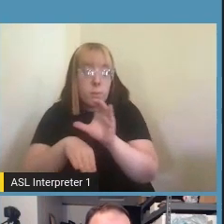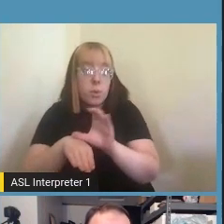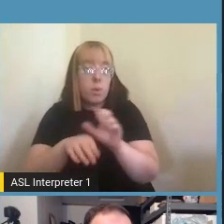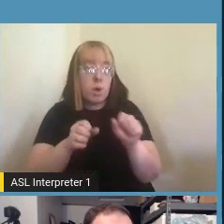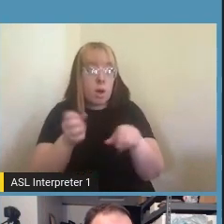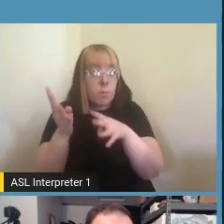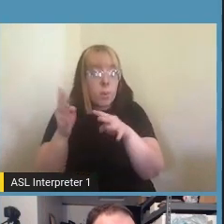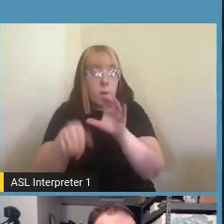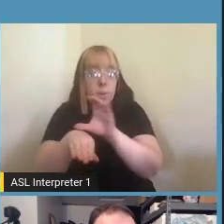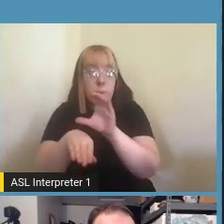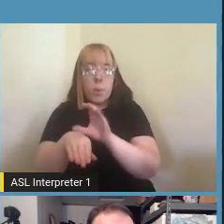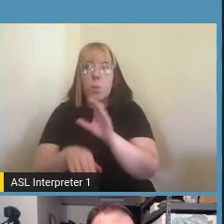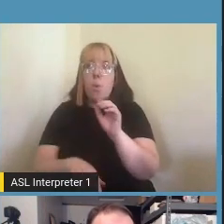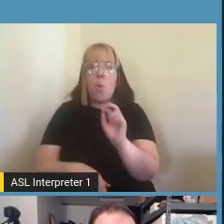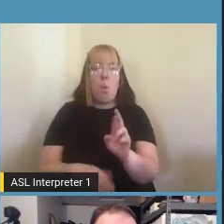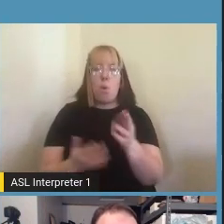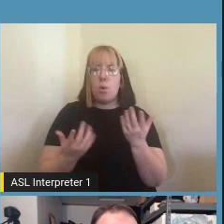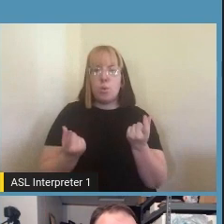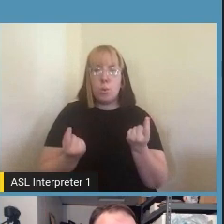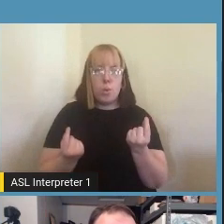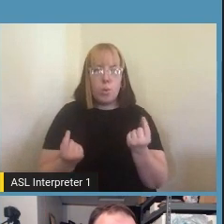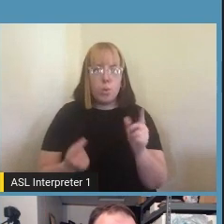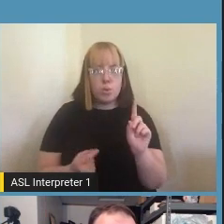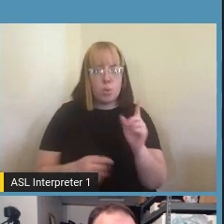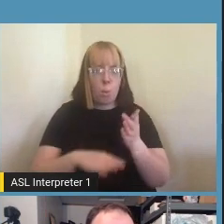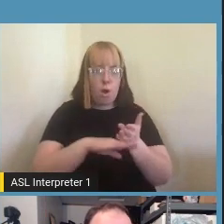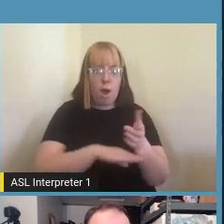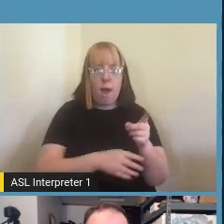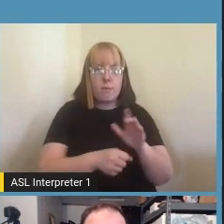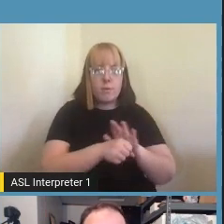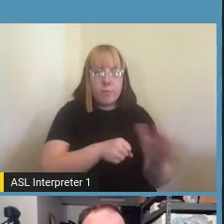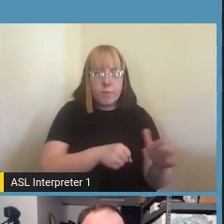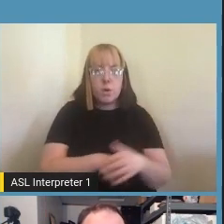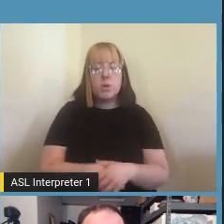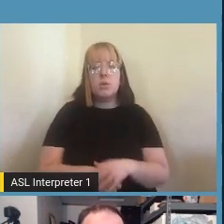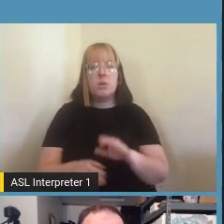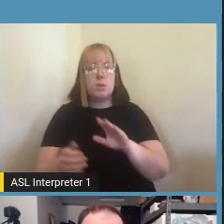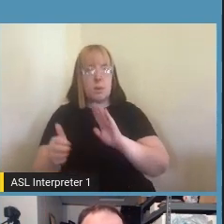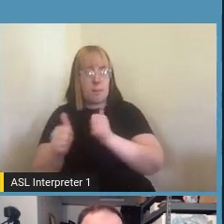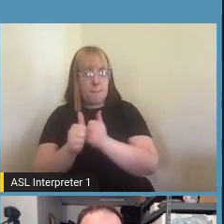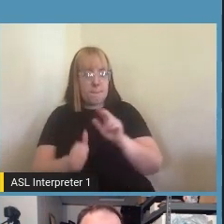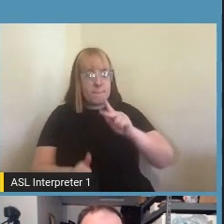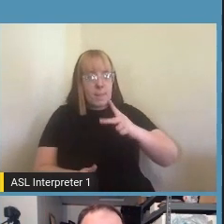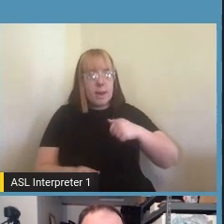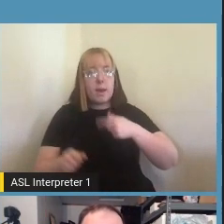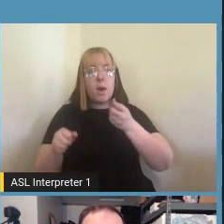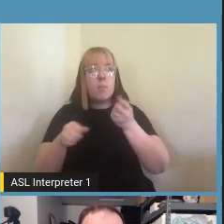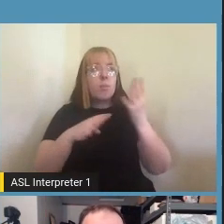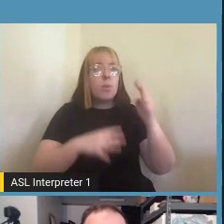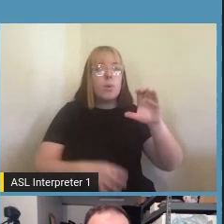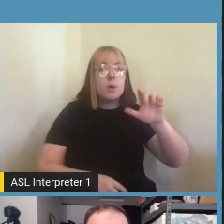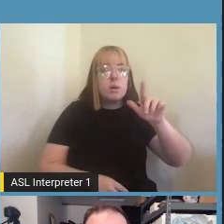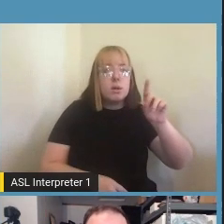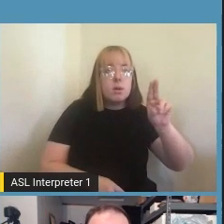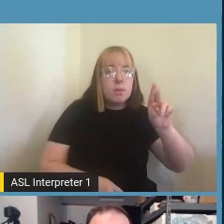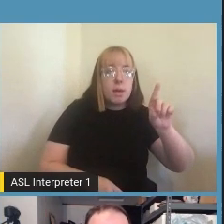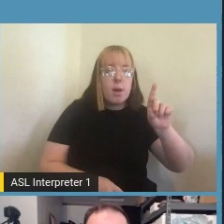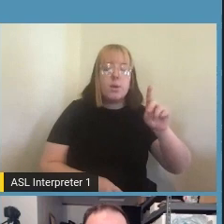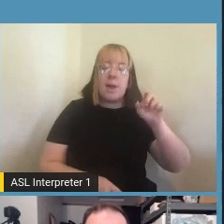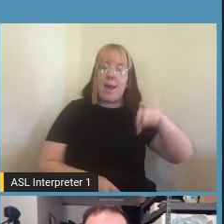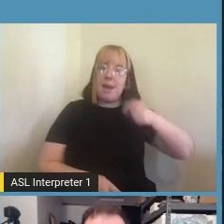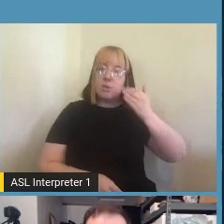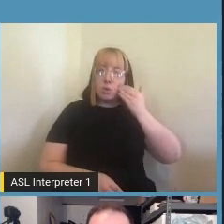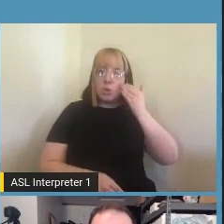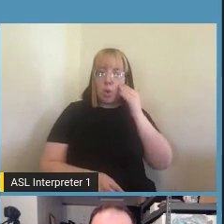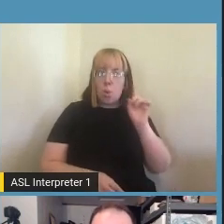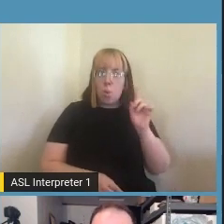on video, what are you going to do with it? Are you going to back it up to a server? Are you going to upload it to a cloud? You really need to know, okay,